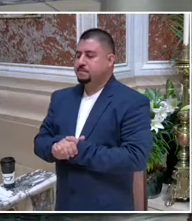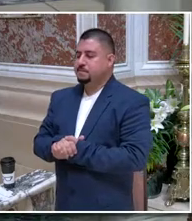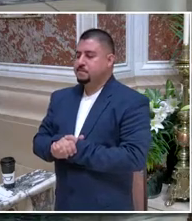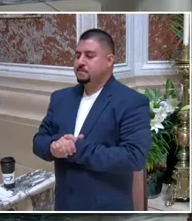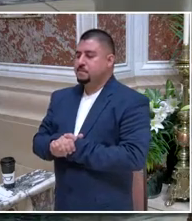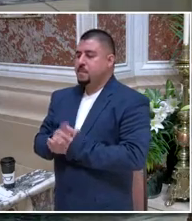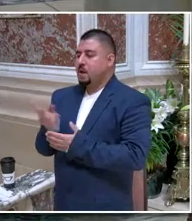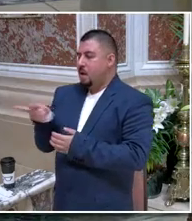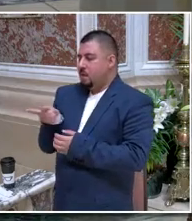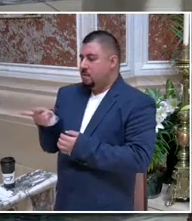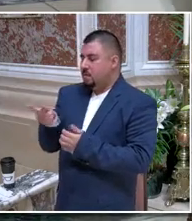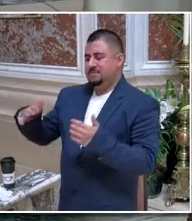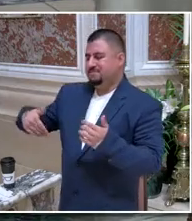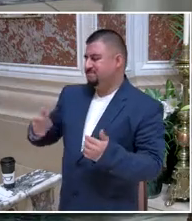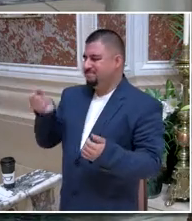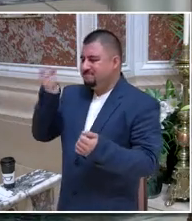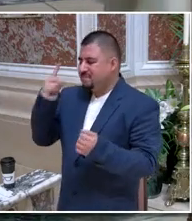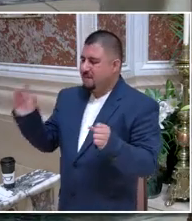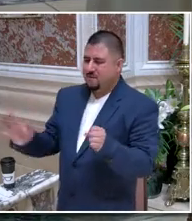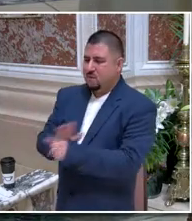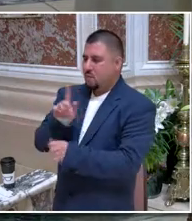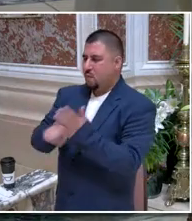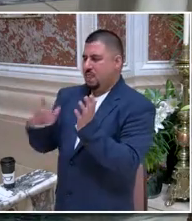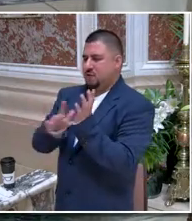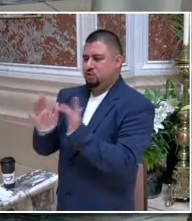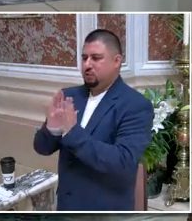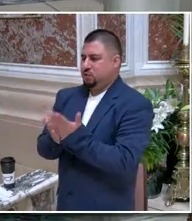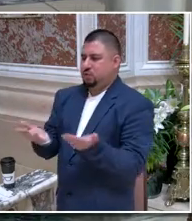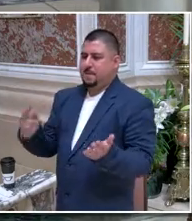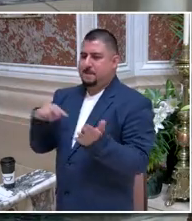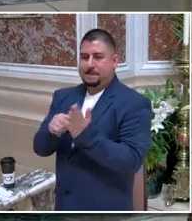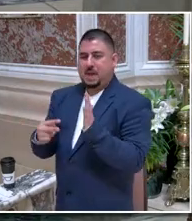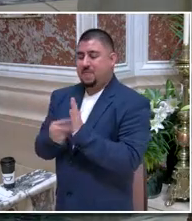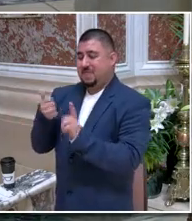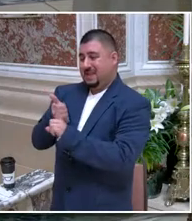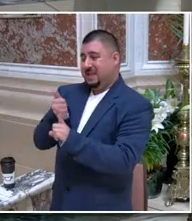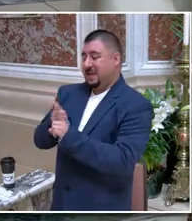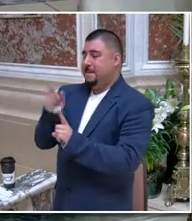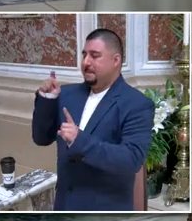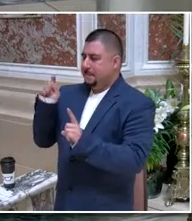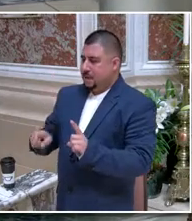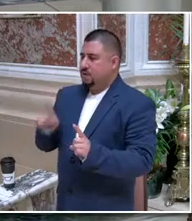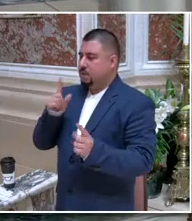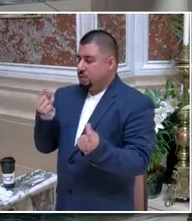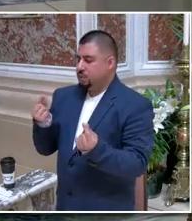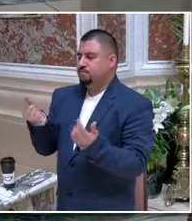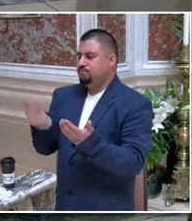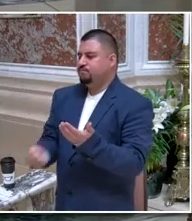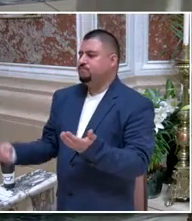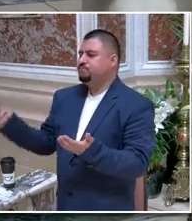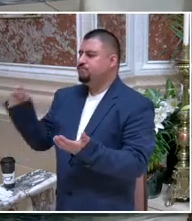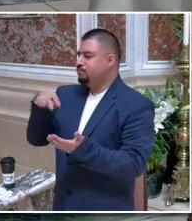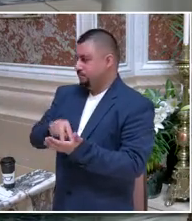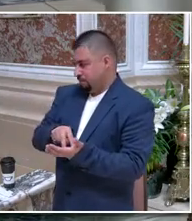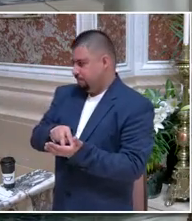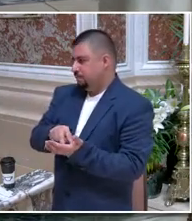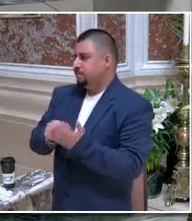For they did not yet understand the scripture that he had to rise from the dead.